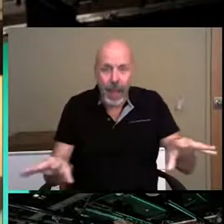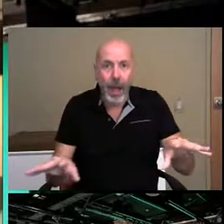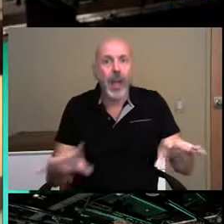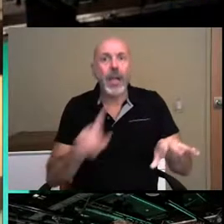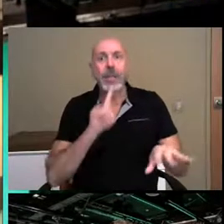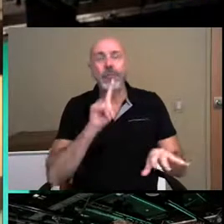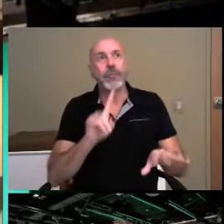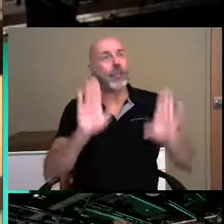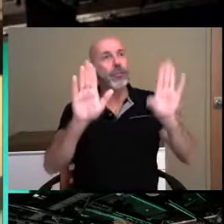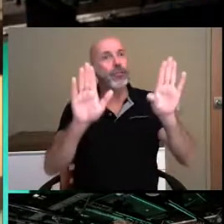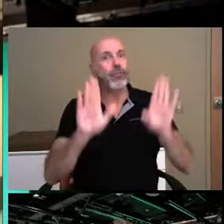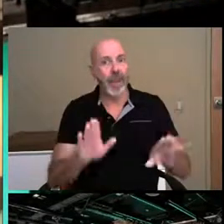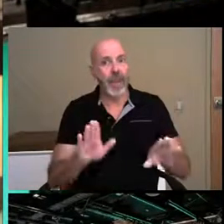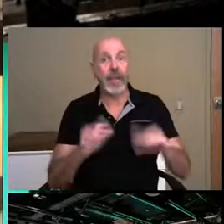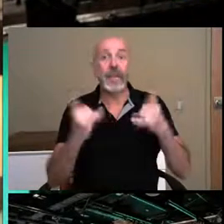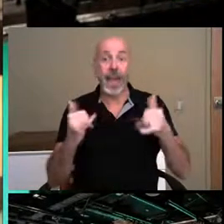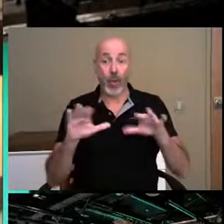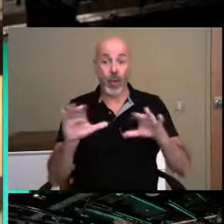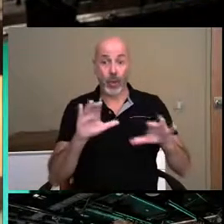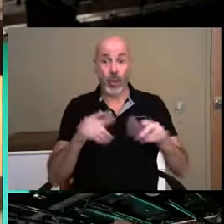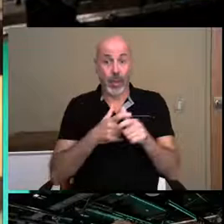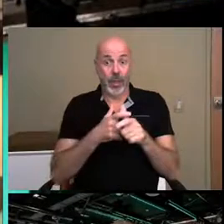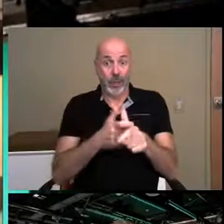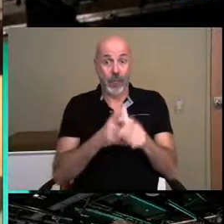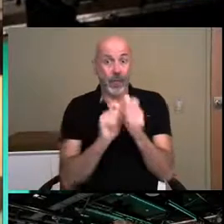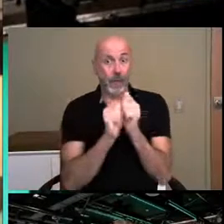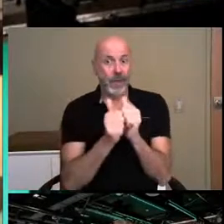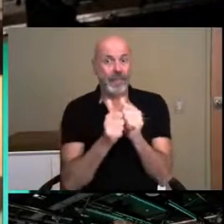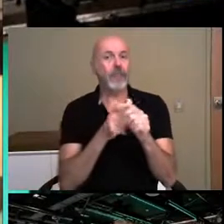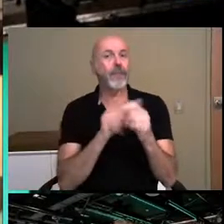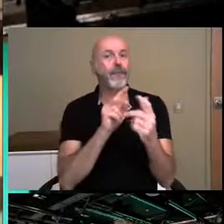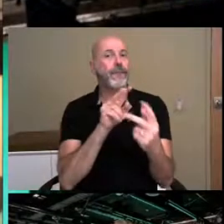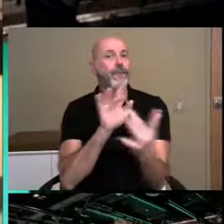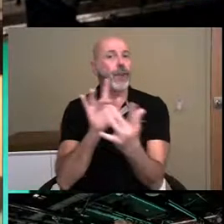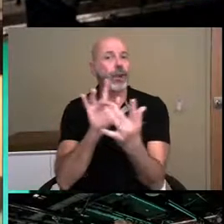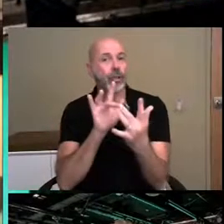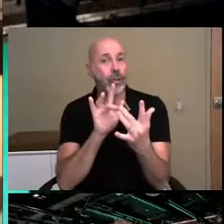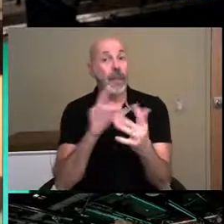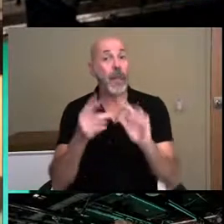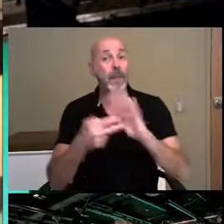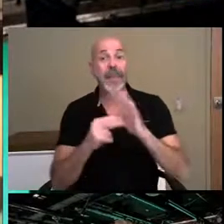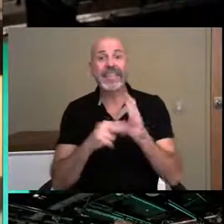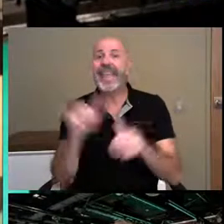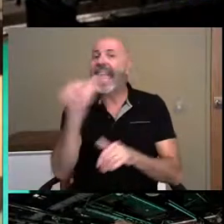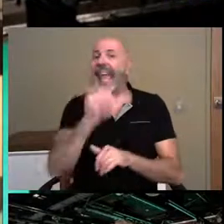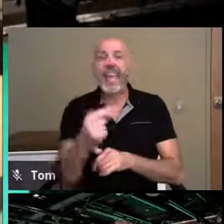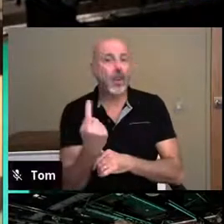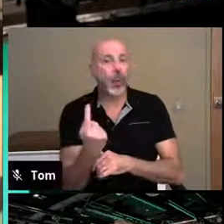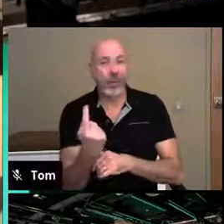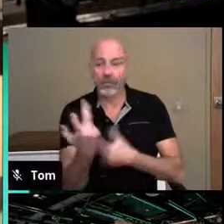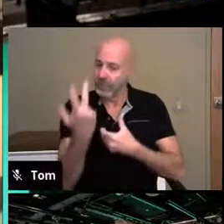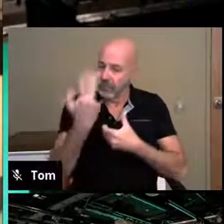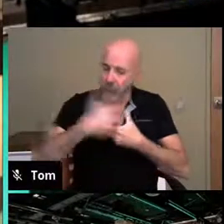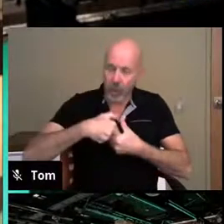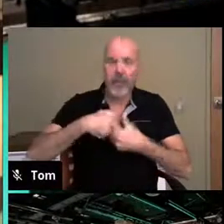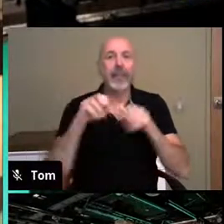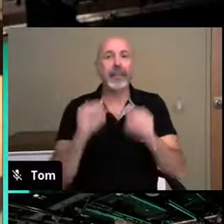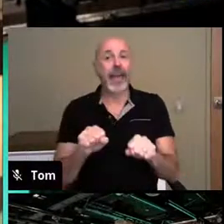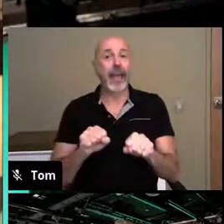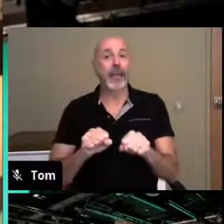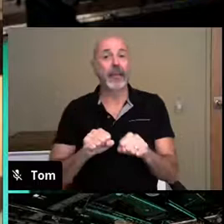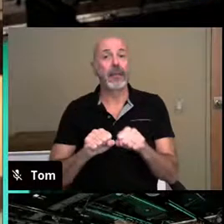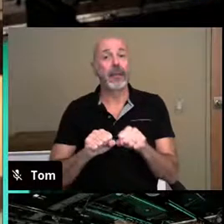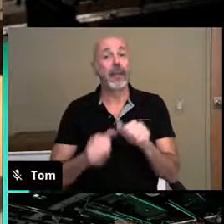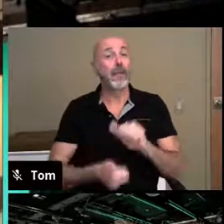they took it to the virtual race, which means that anyone from anywhere can join. And also, because it usually happens